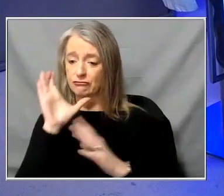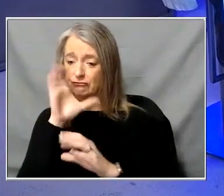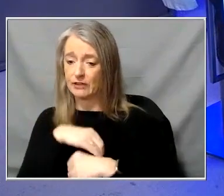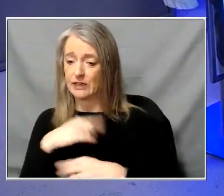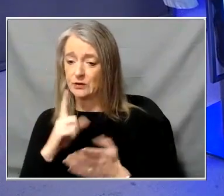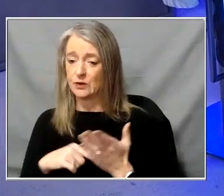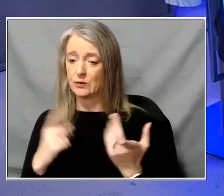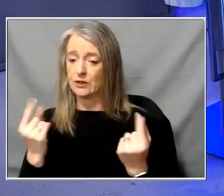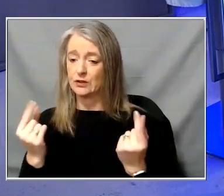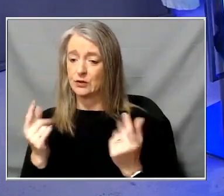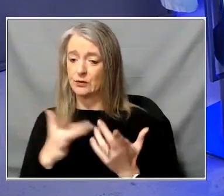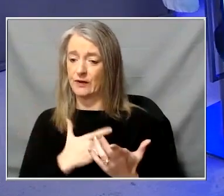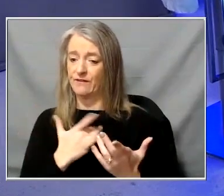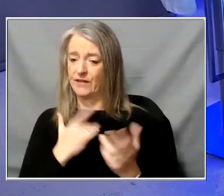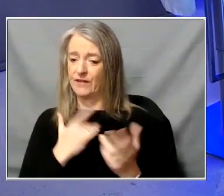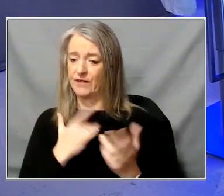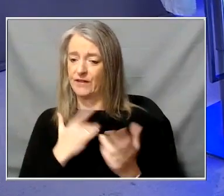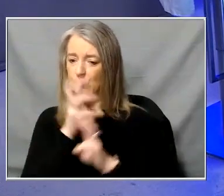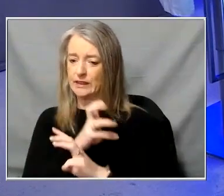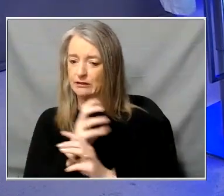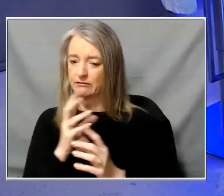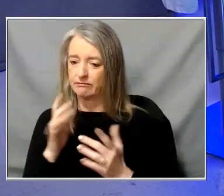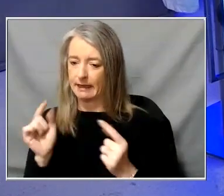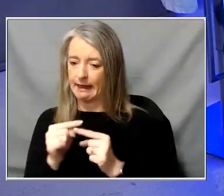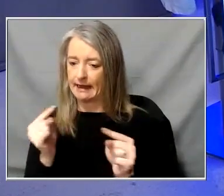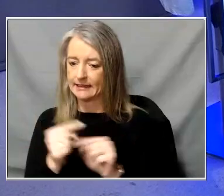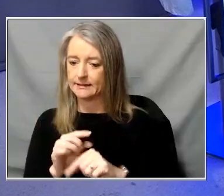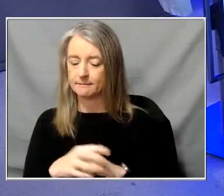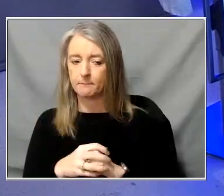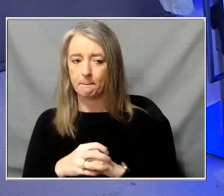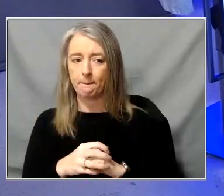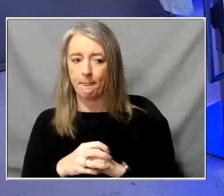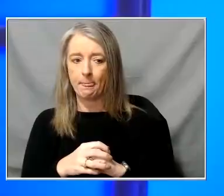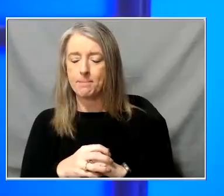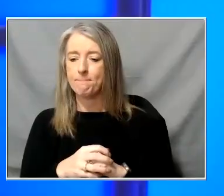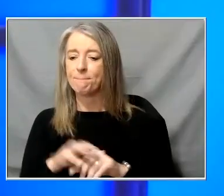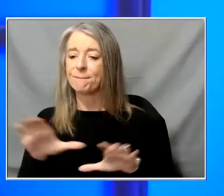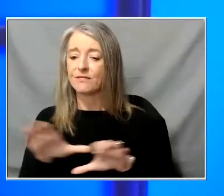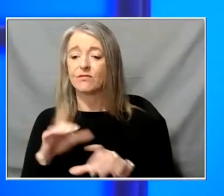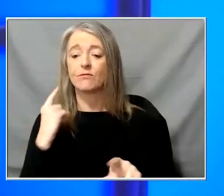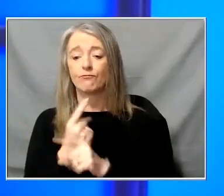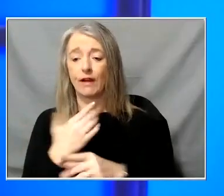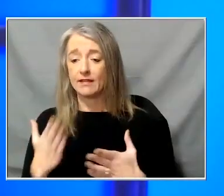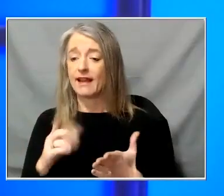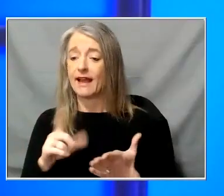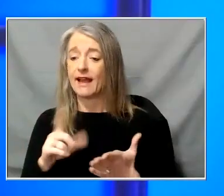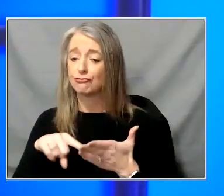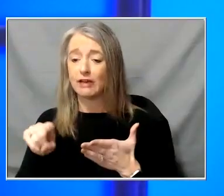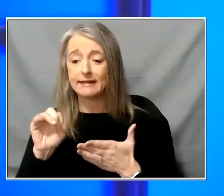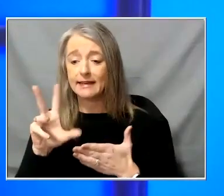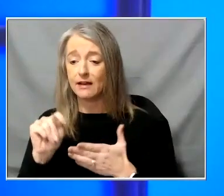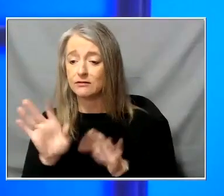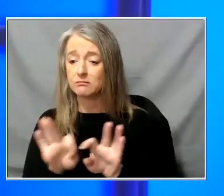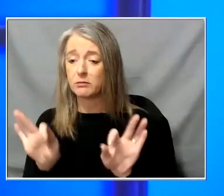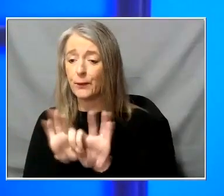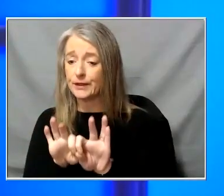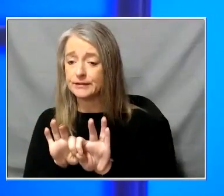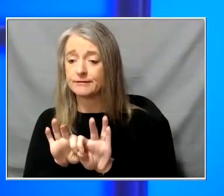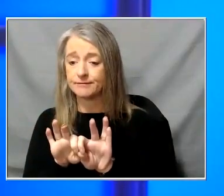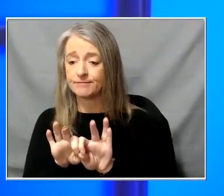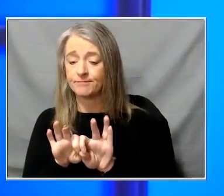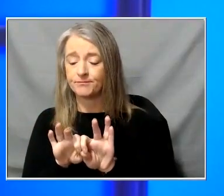They ran every test. It was nothing. In the end, they said it was acid reflux. Sure. So you bring up a really good question. And